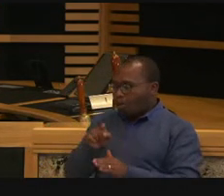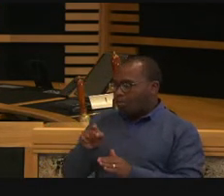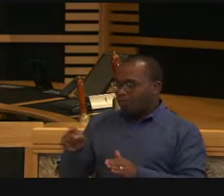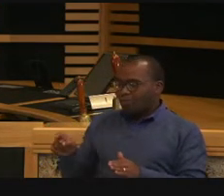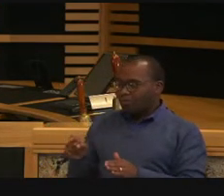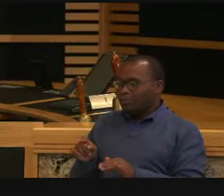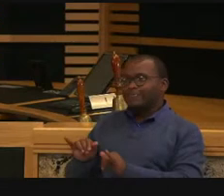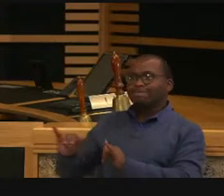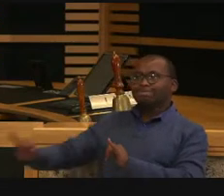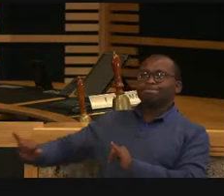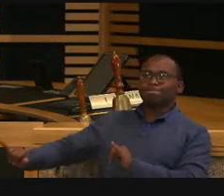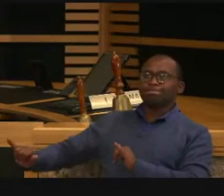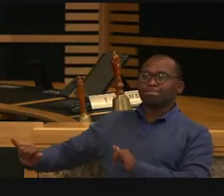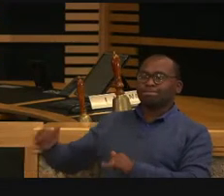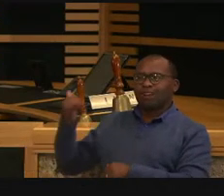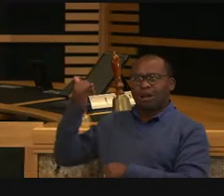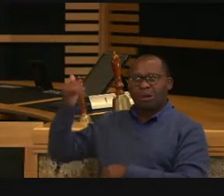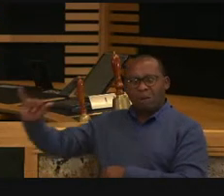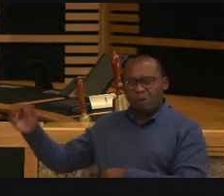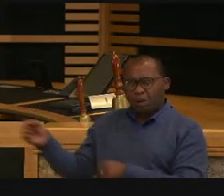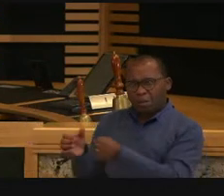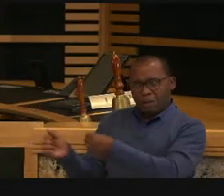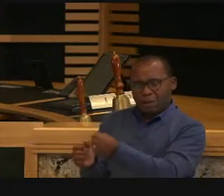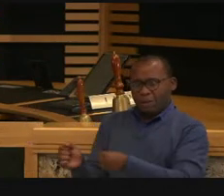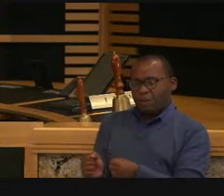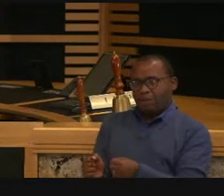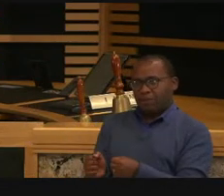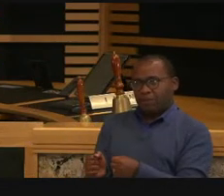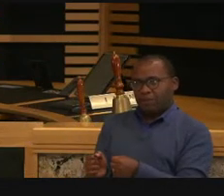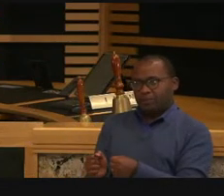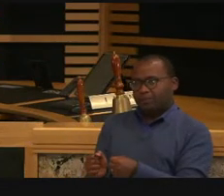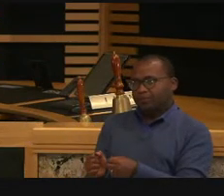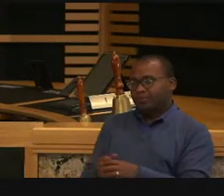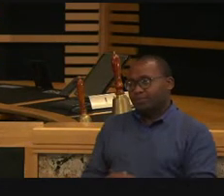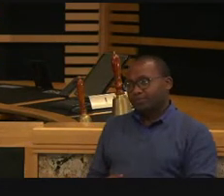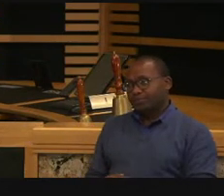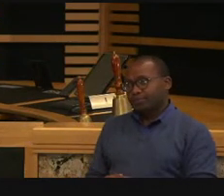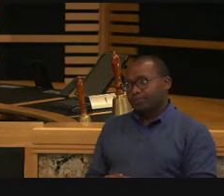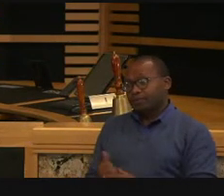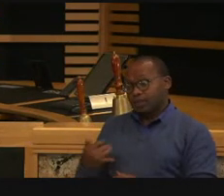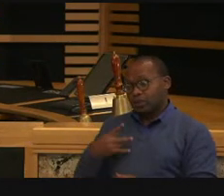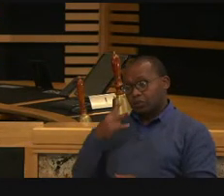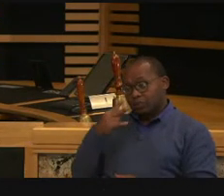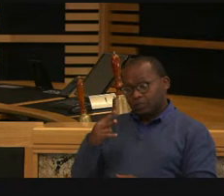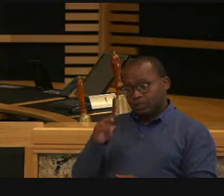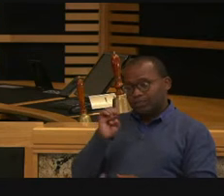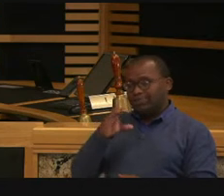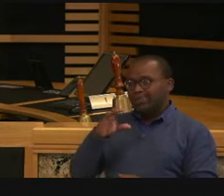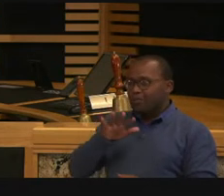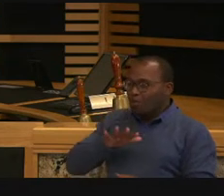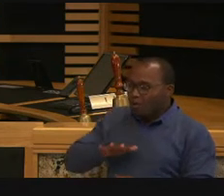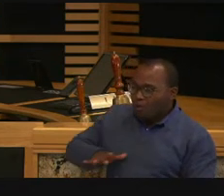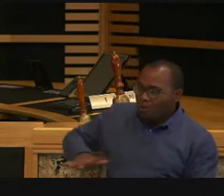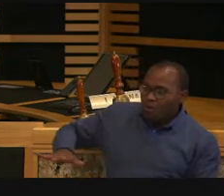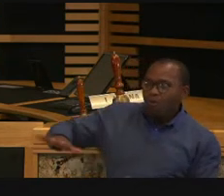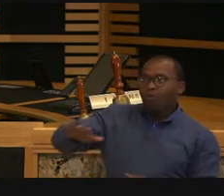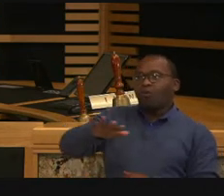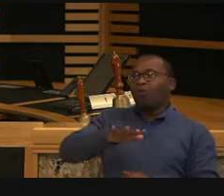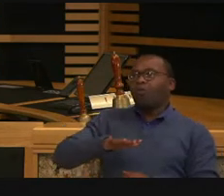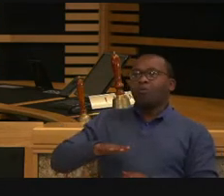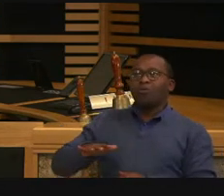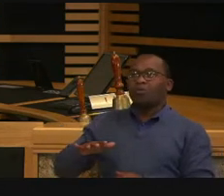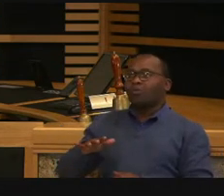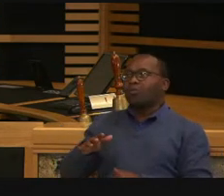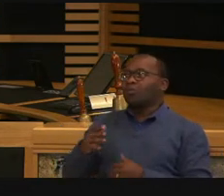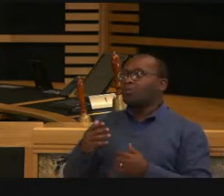more traffic personnel in areas with shortage. In fact, the entire Eastern Cape is at a deficit of law enforcement, and